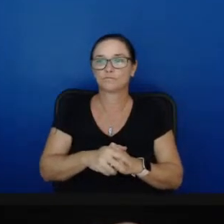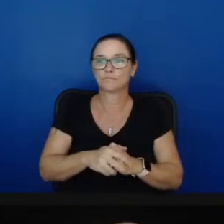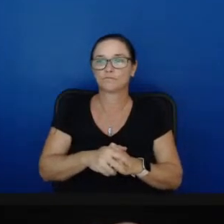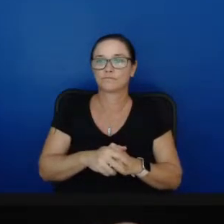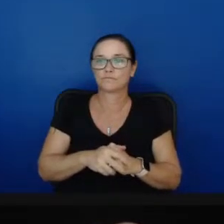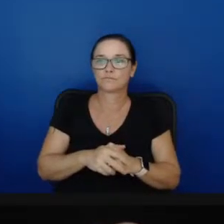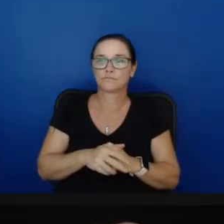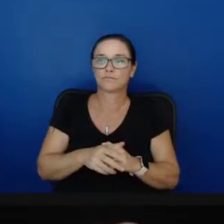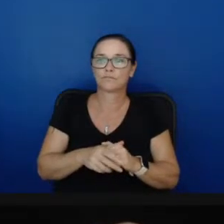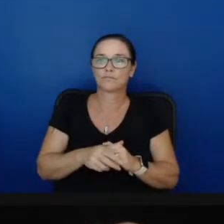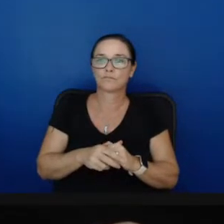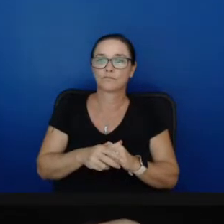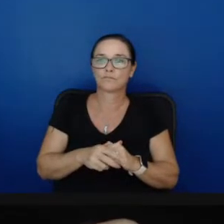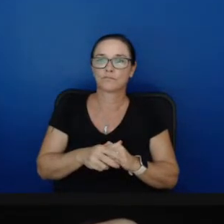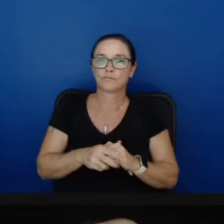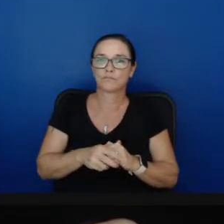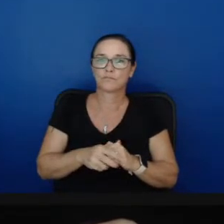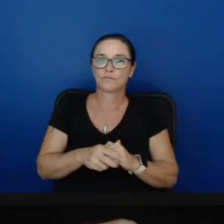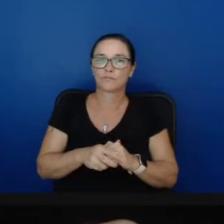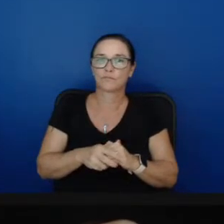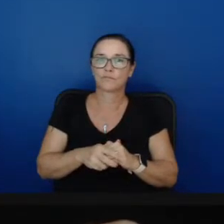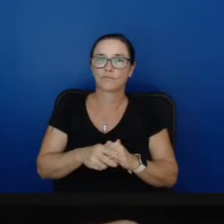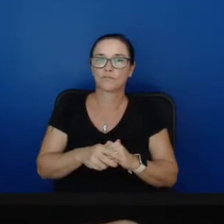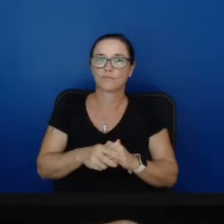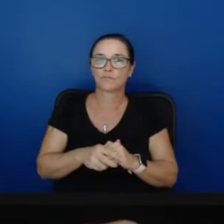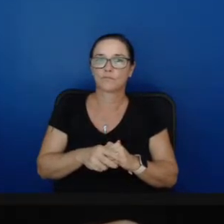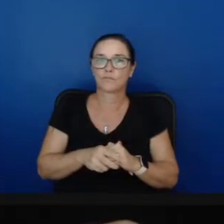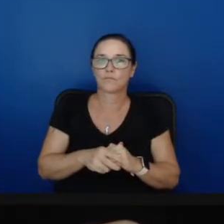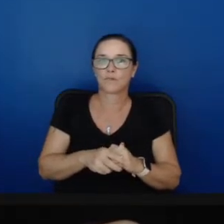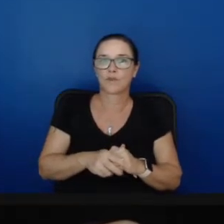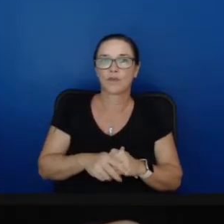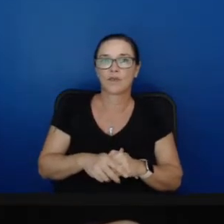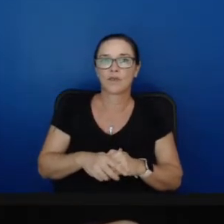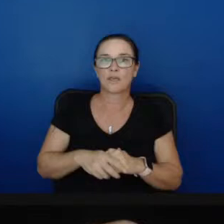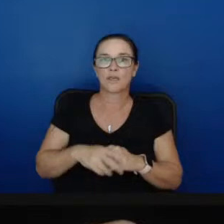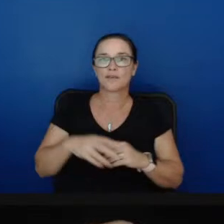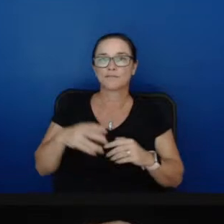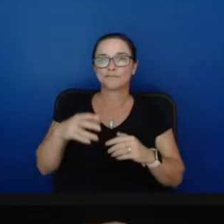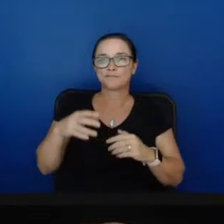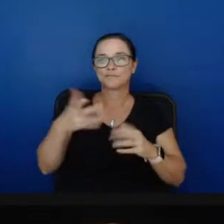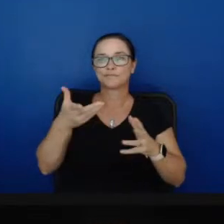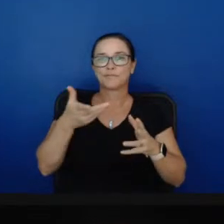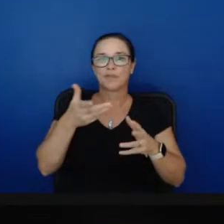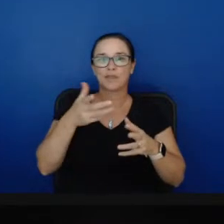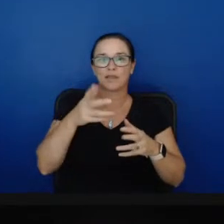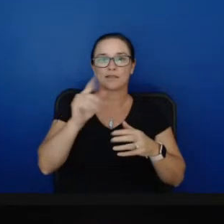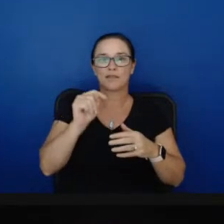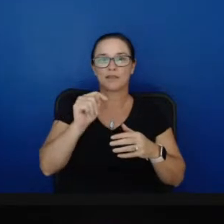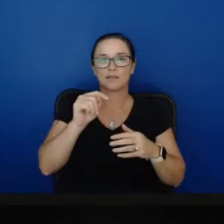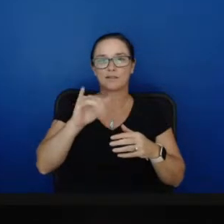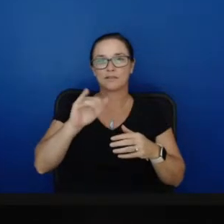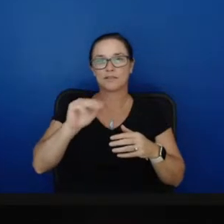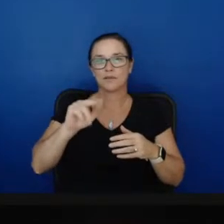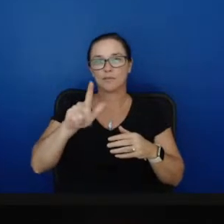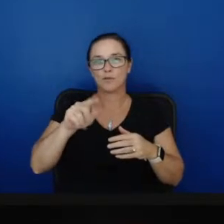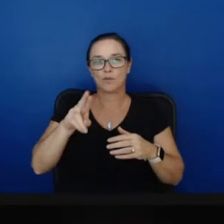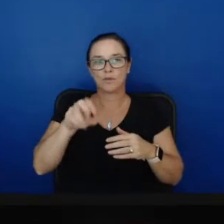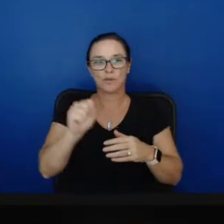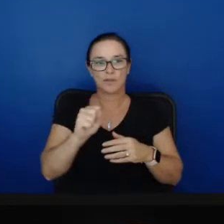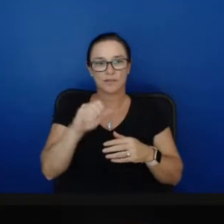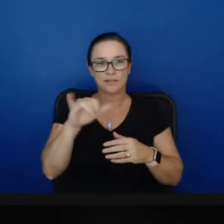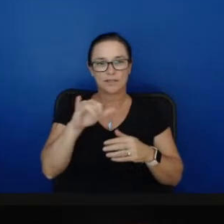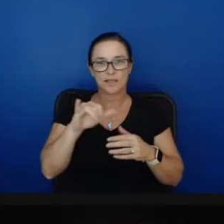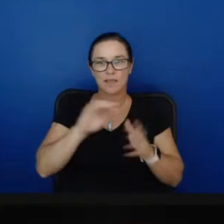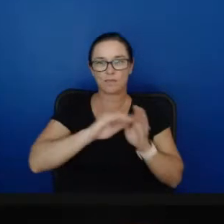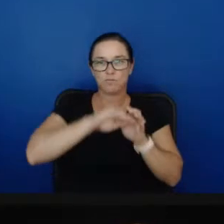The creation of tumuli. A tumulus is like a big lump that's like almost